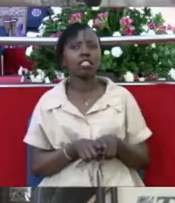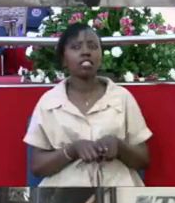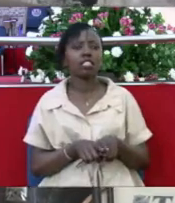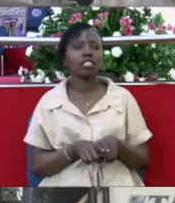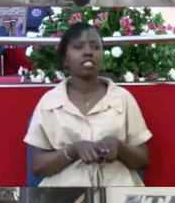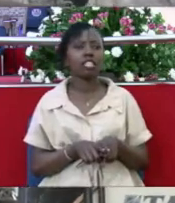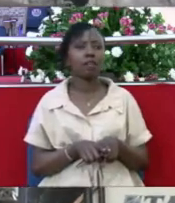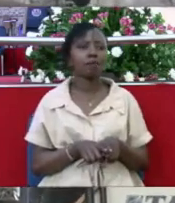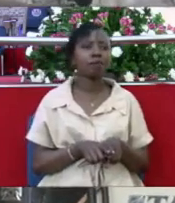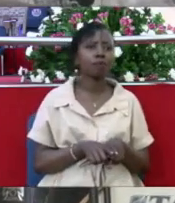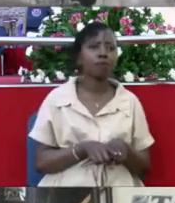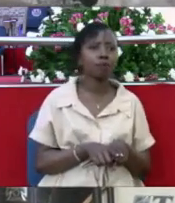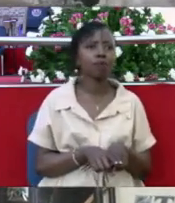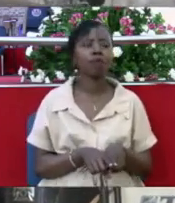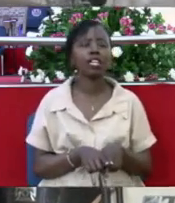Ufunuo wekinae